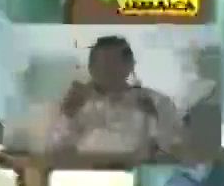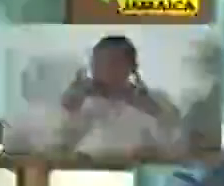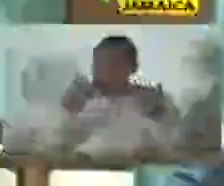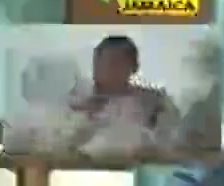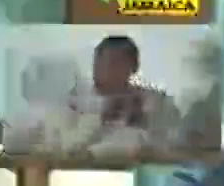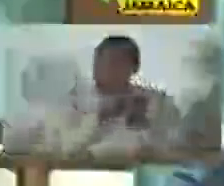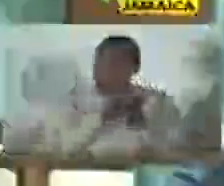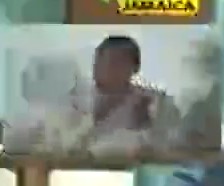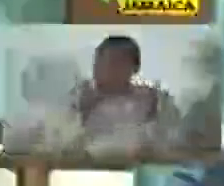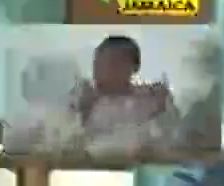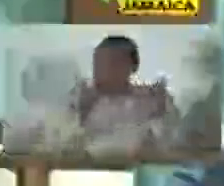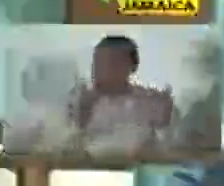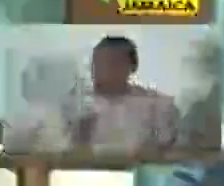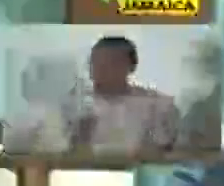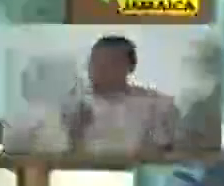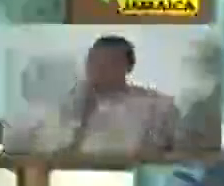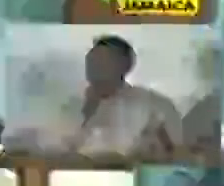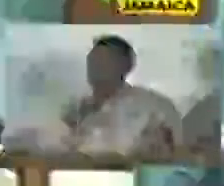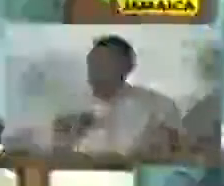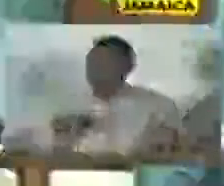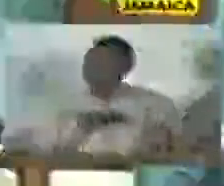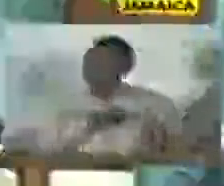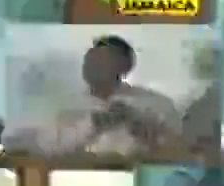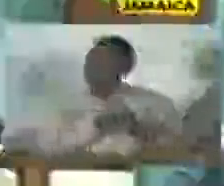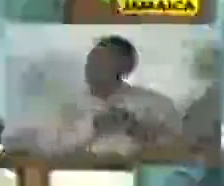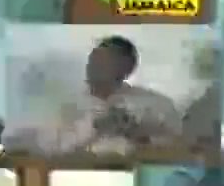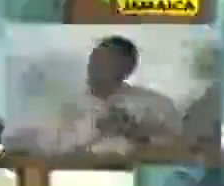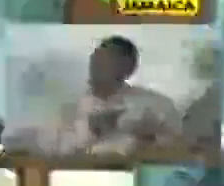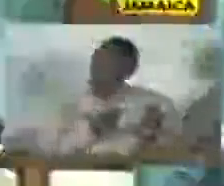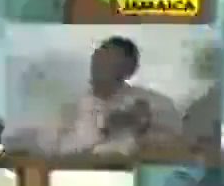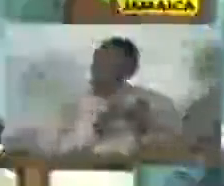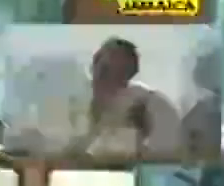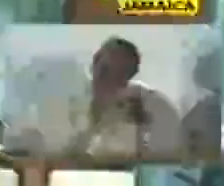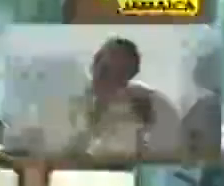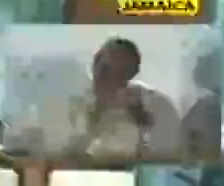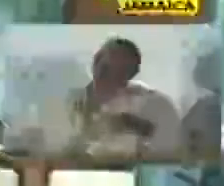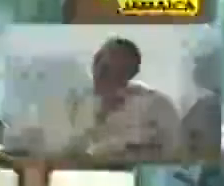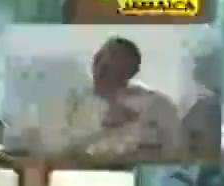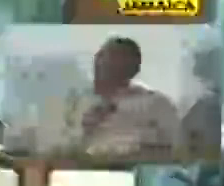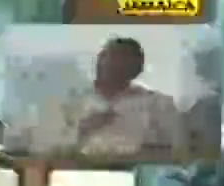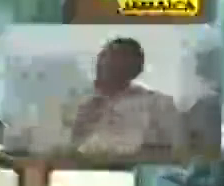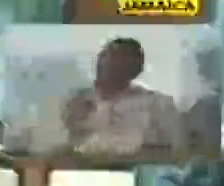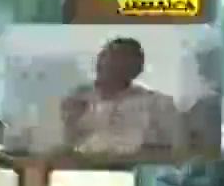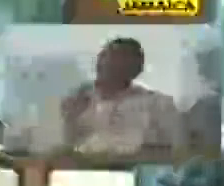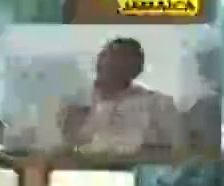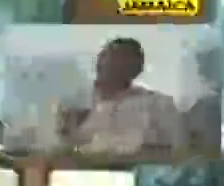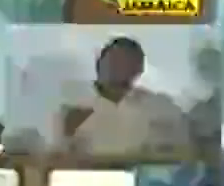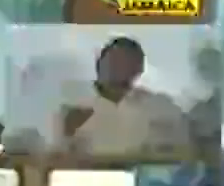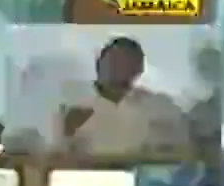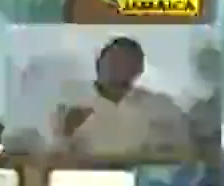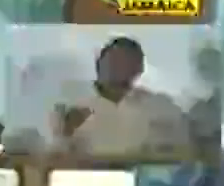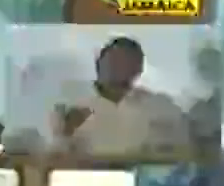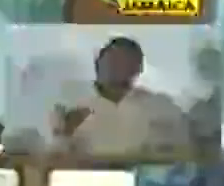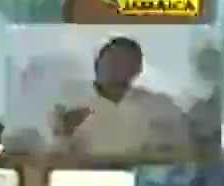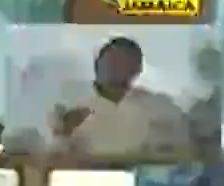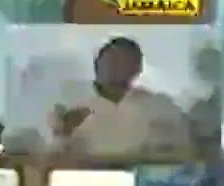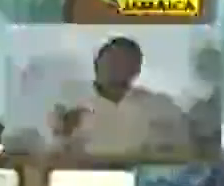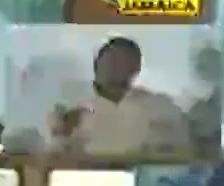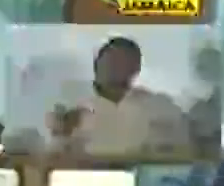financial management, as has been reiterated by Senator Webby. Mr. President,